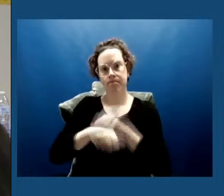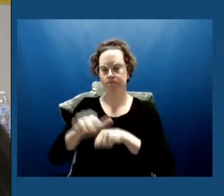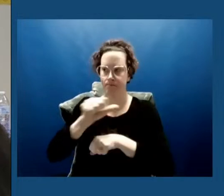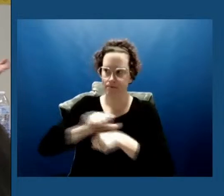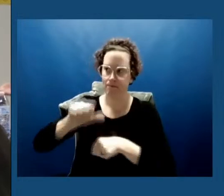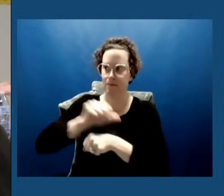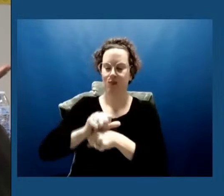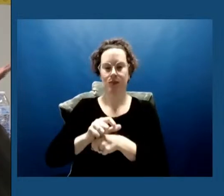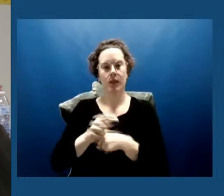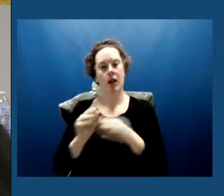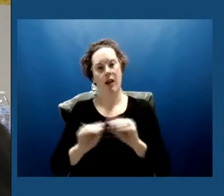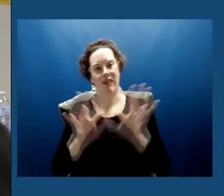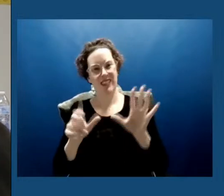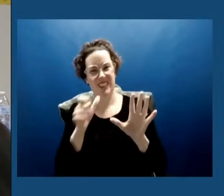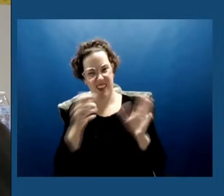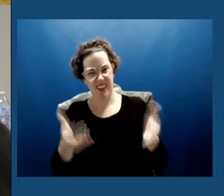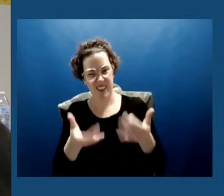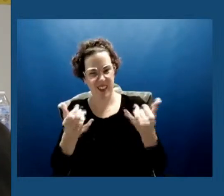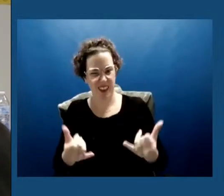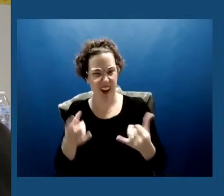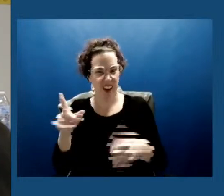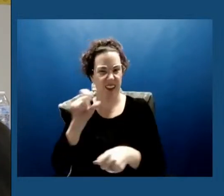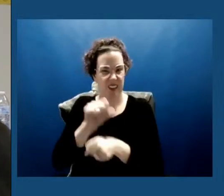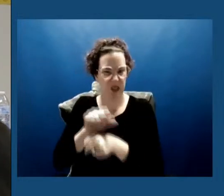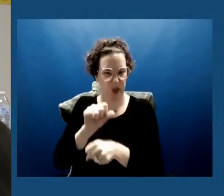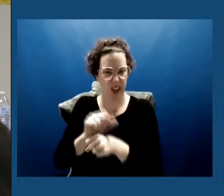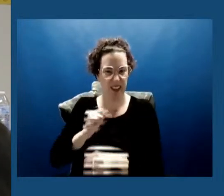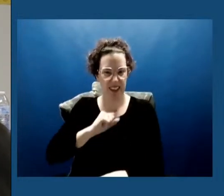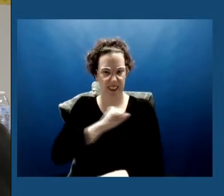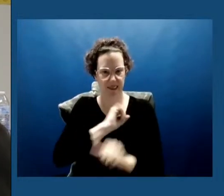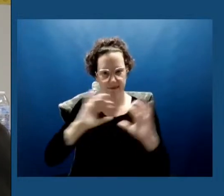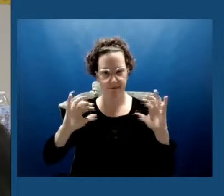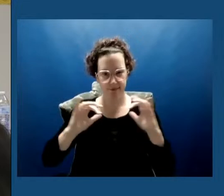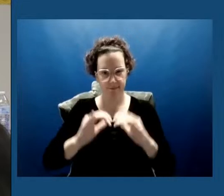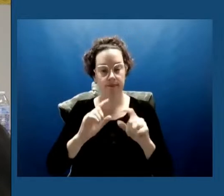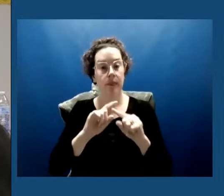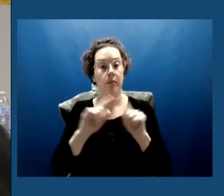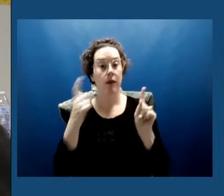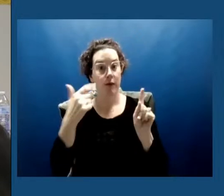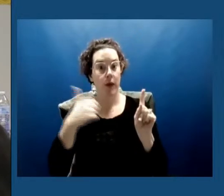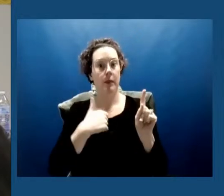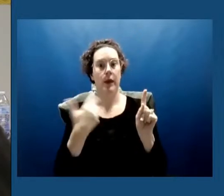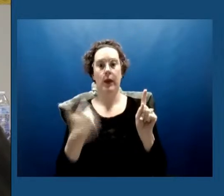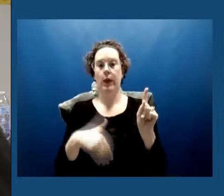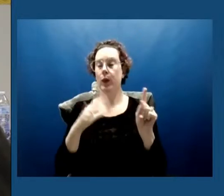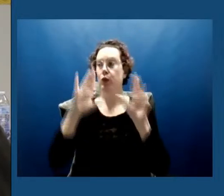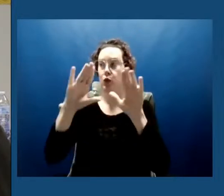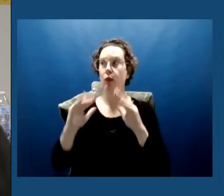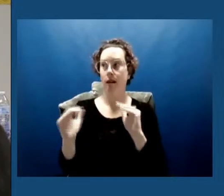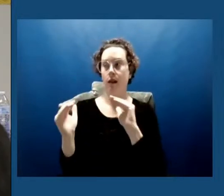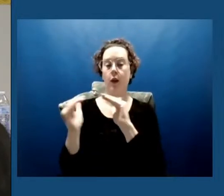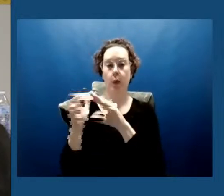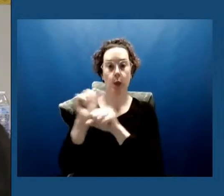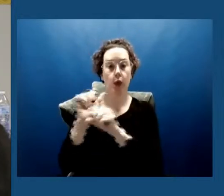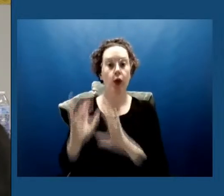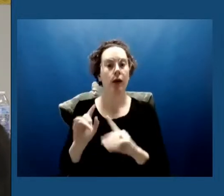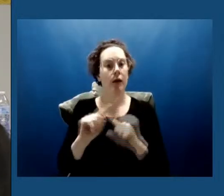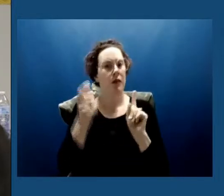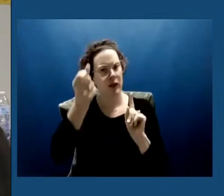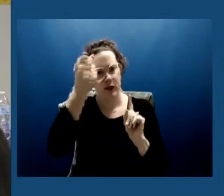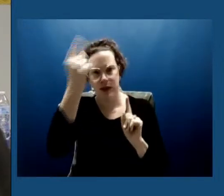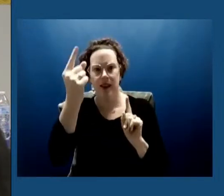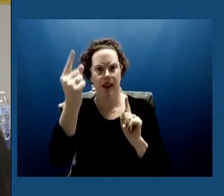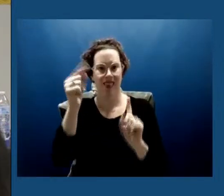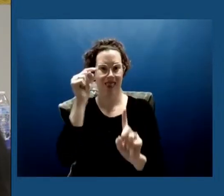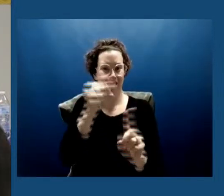today. Obviously, he's working in the Senate, but to me, he's been an amazing colleague. But you should know it happened because